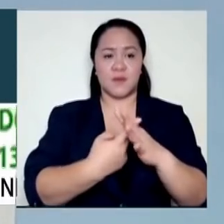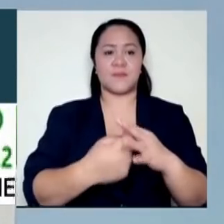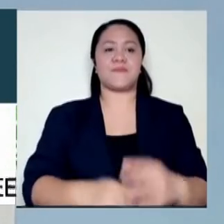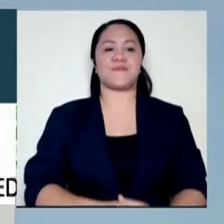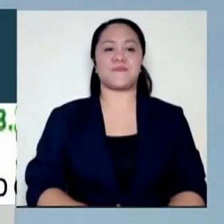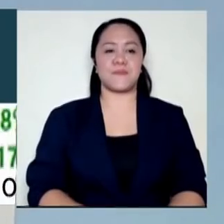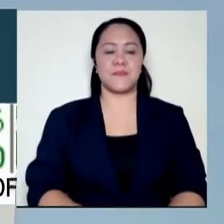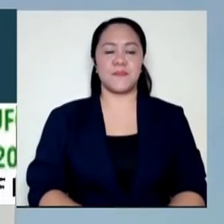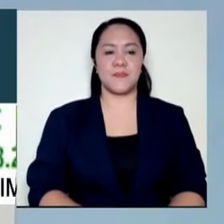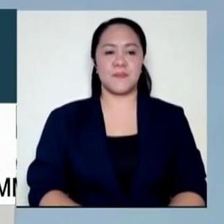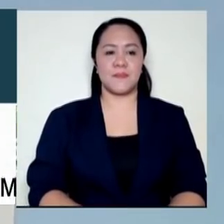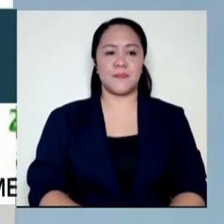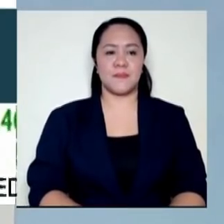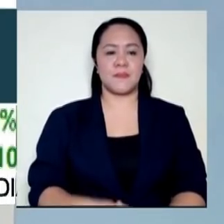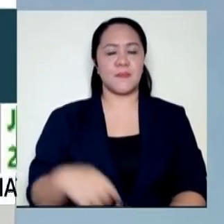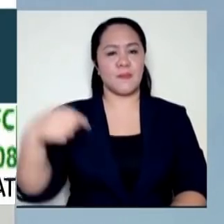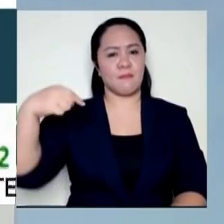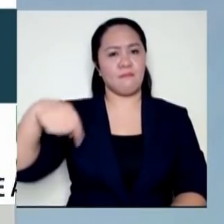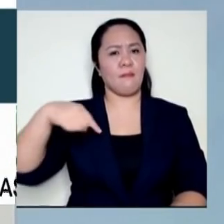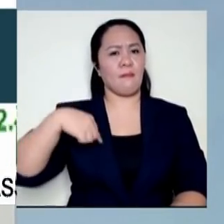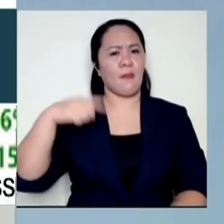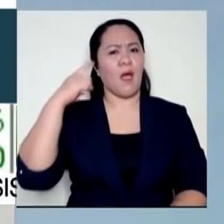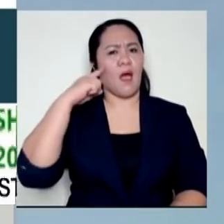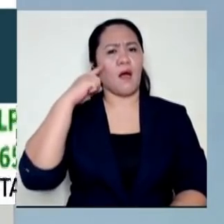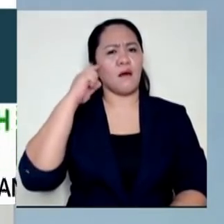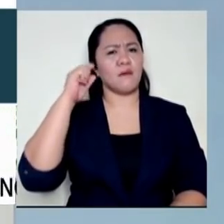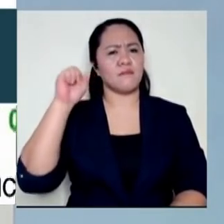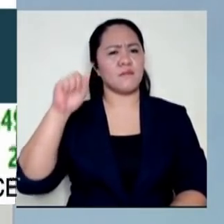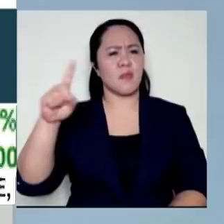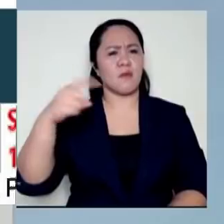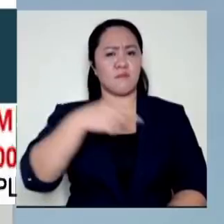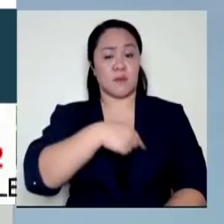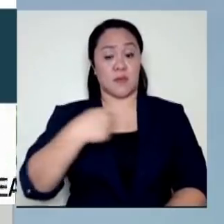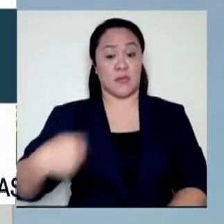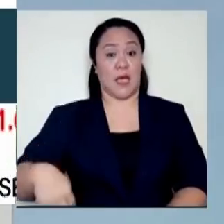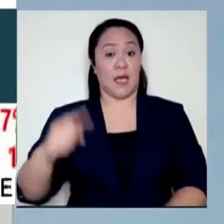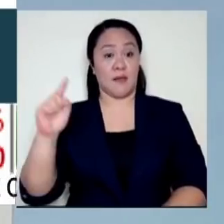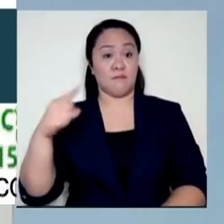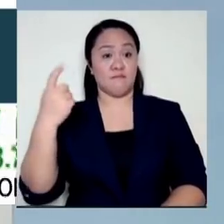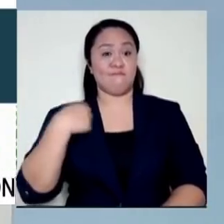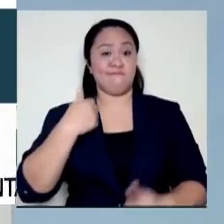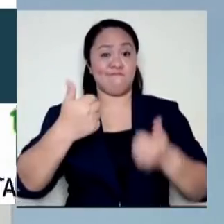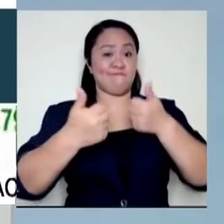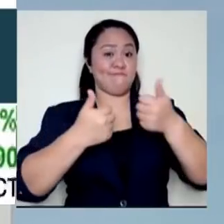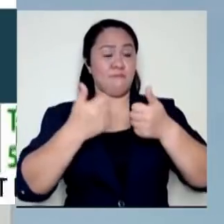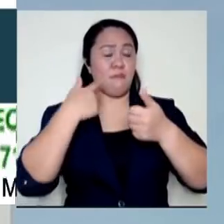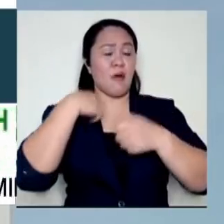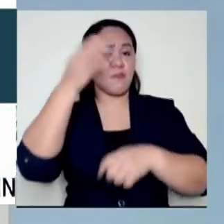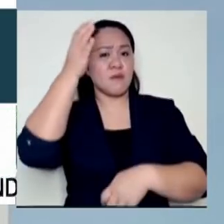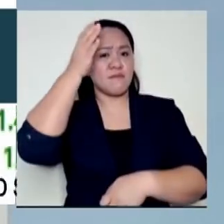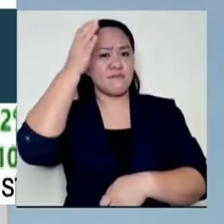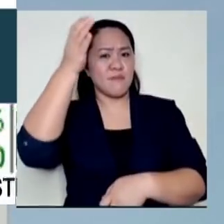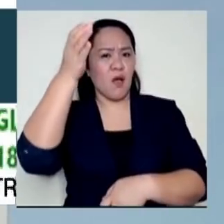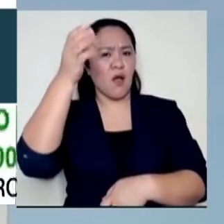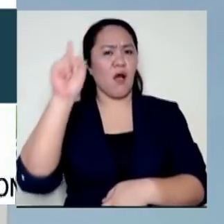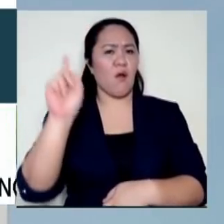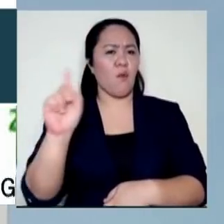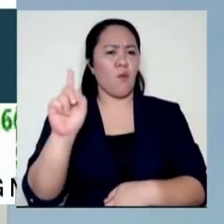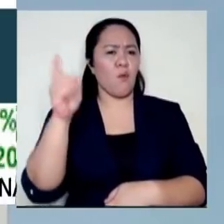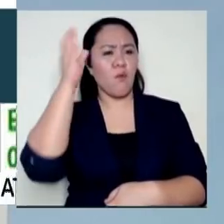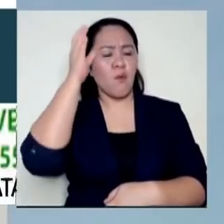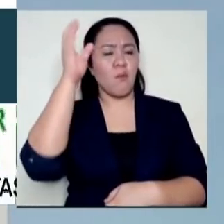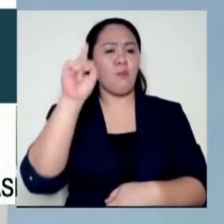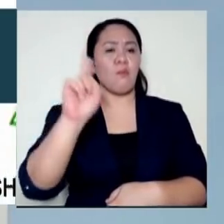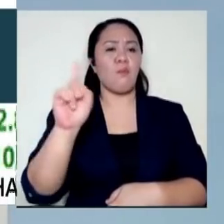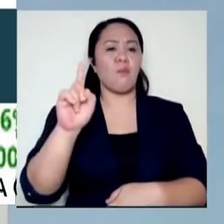I think we're in a contest, not with China per se, but a contest with autocrats, autocratic governments